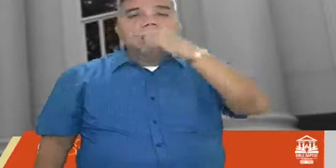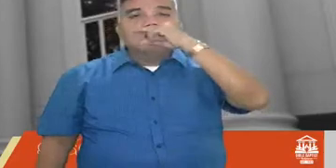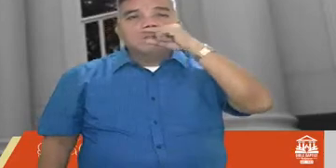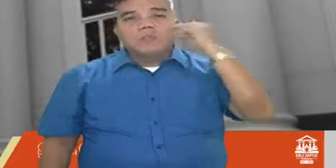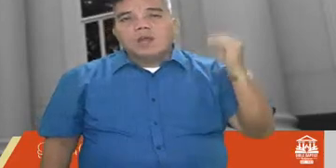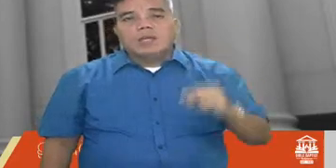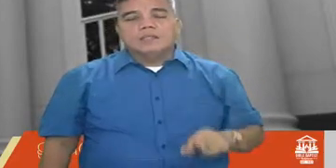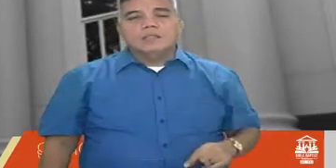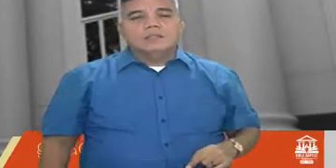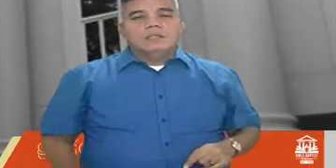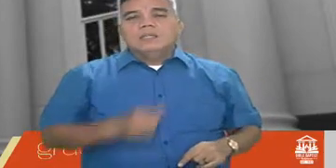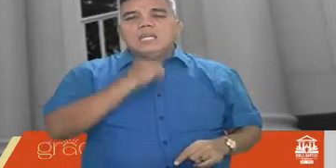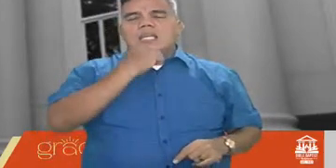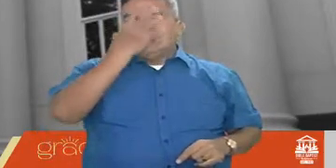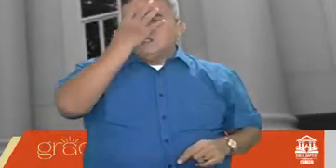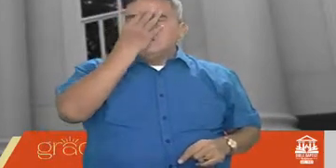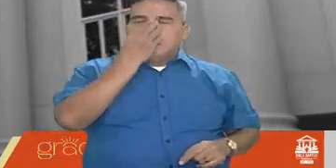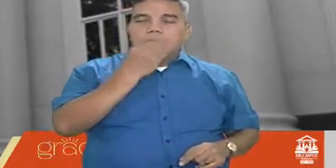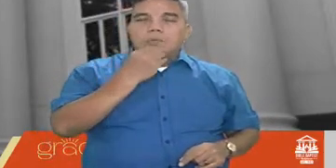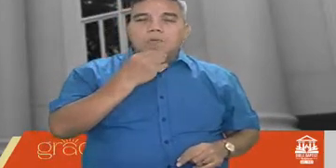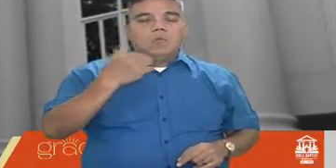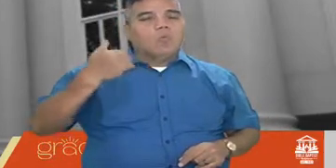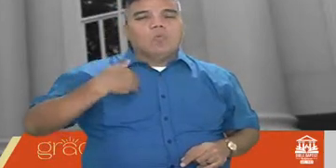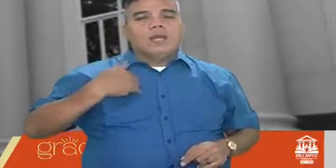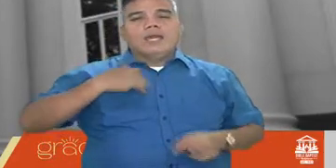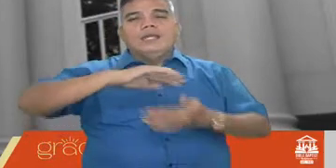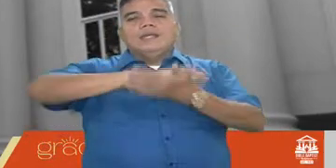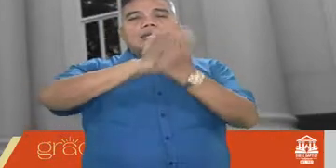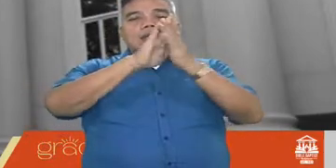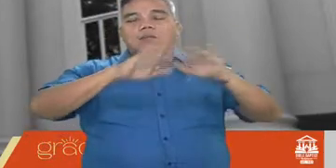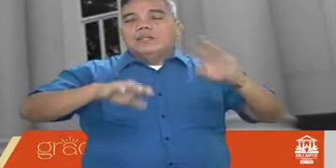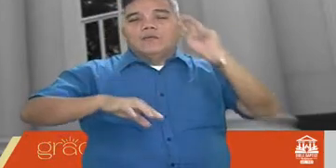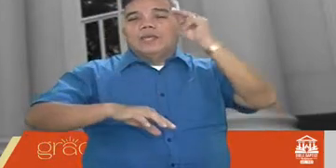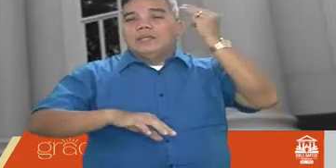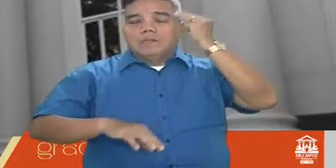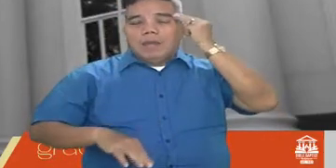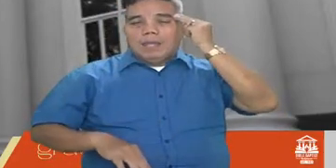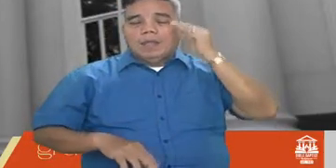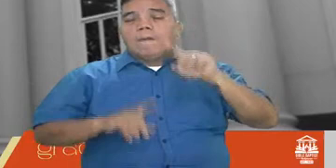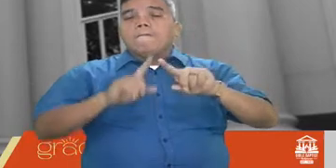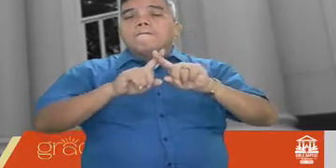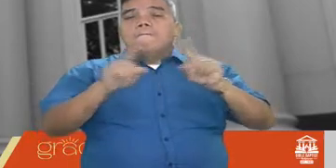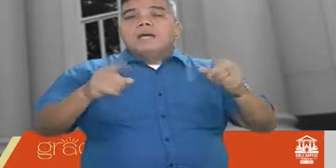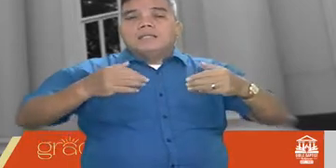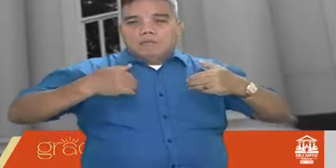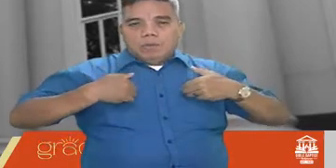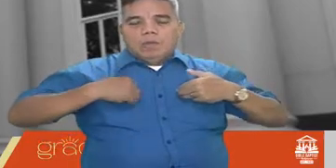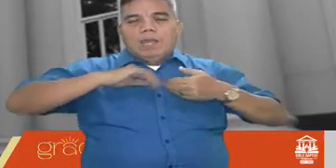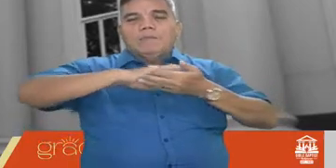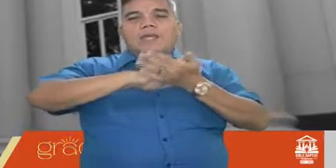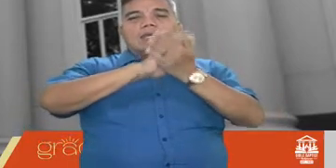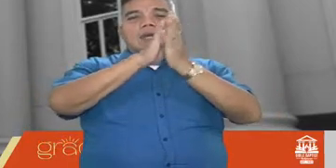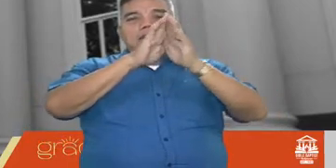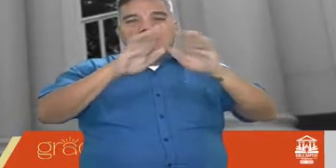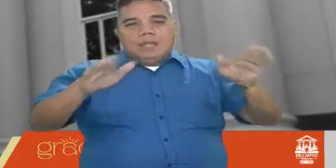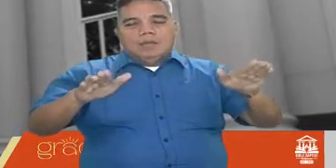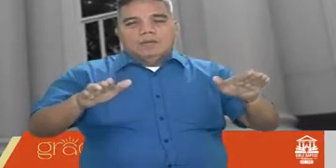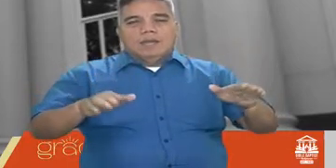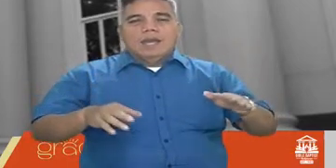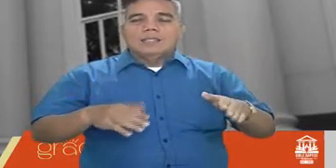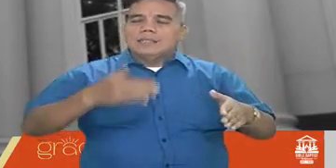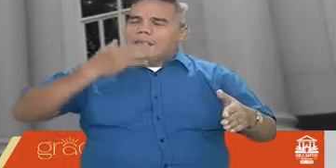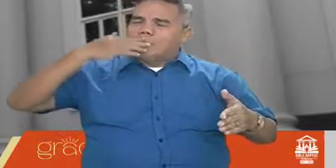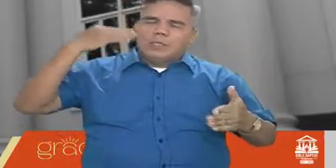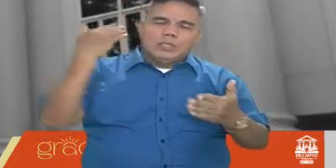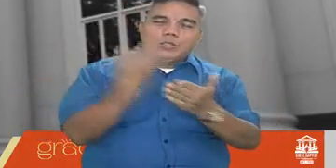katuog. Di katuog ngano man, walay kalinaw. Pero ang dunay kalinaw